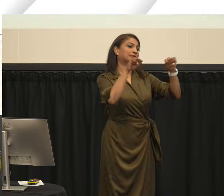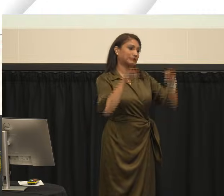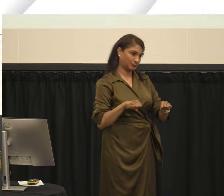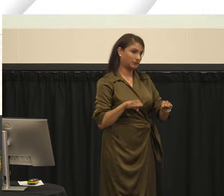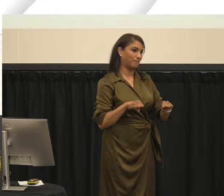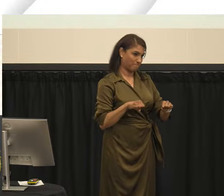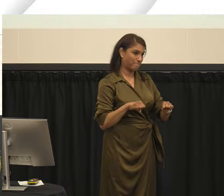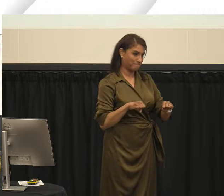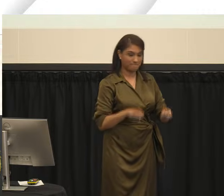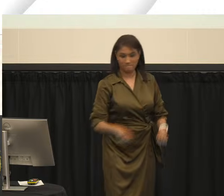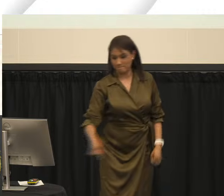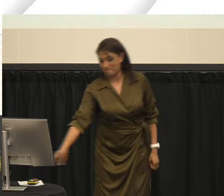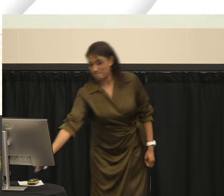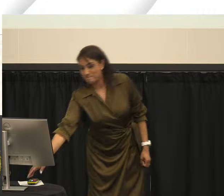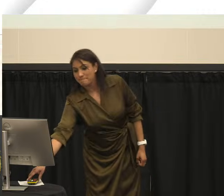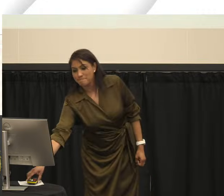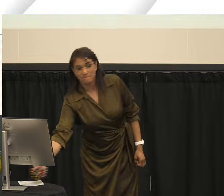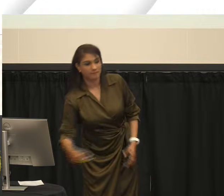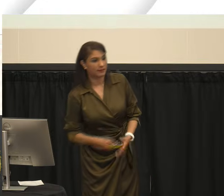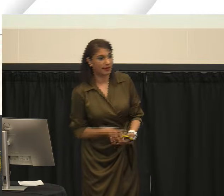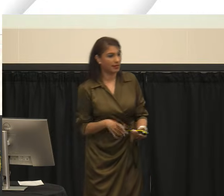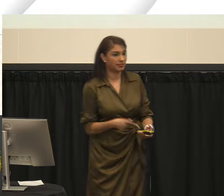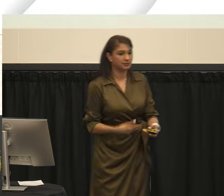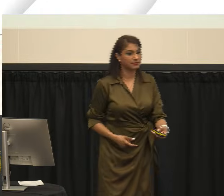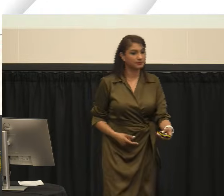Needs to be a dynamic, evolving system.